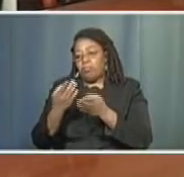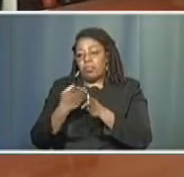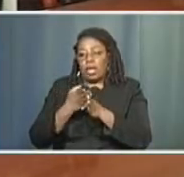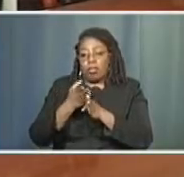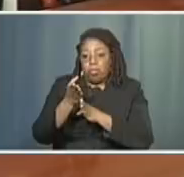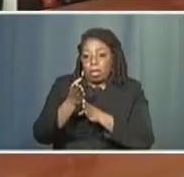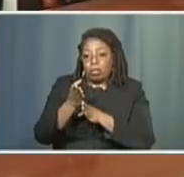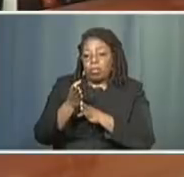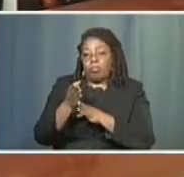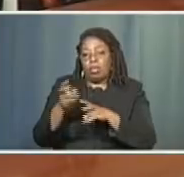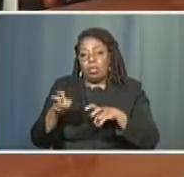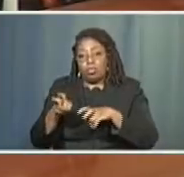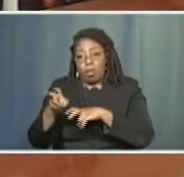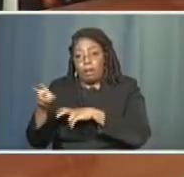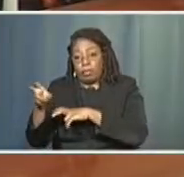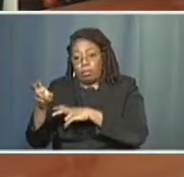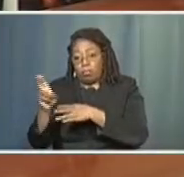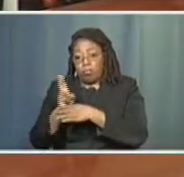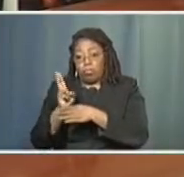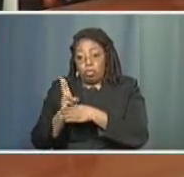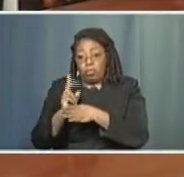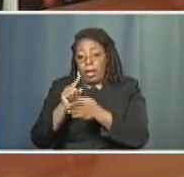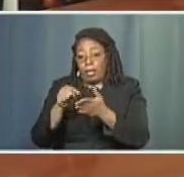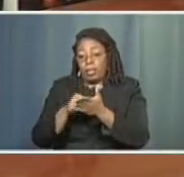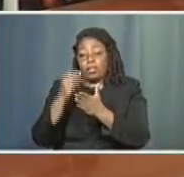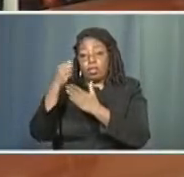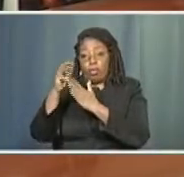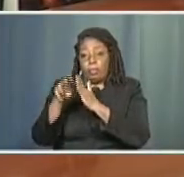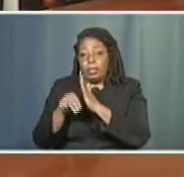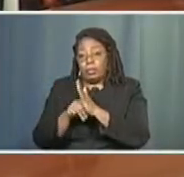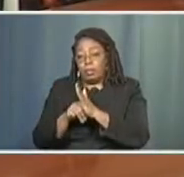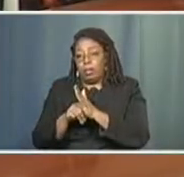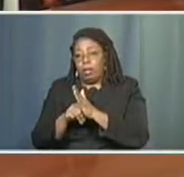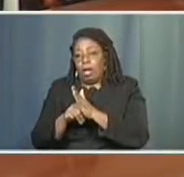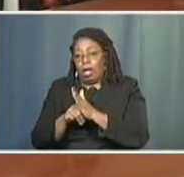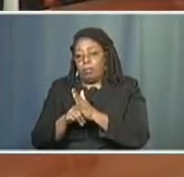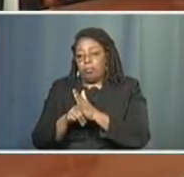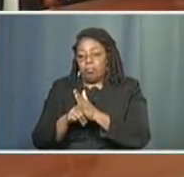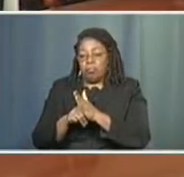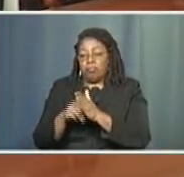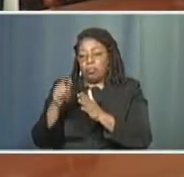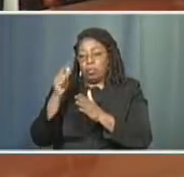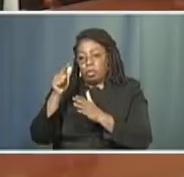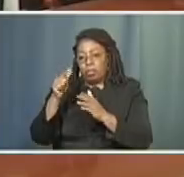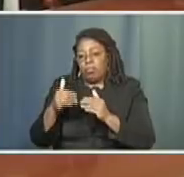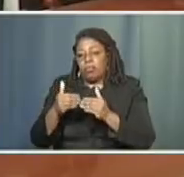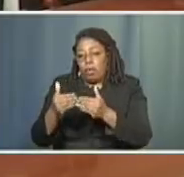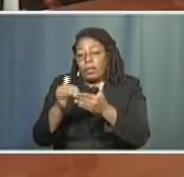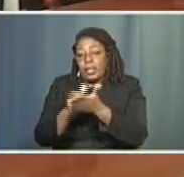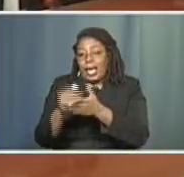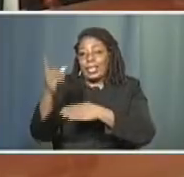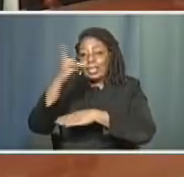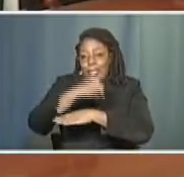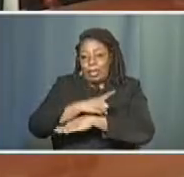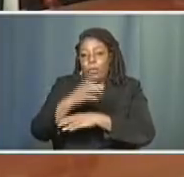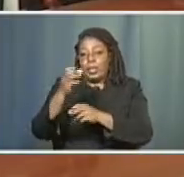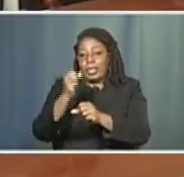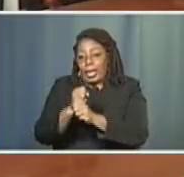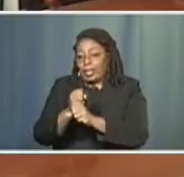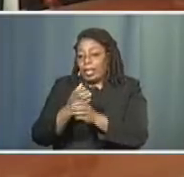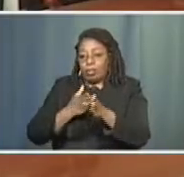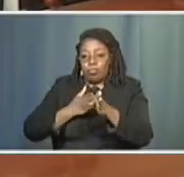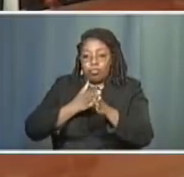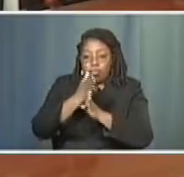be facilitated by this agreement, and we look forward to that day when we will be getting direct flights